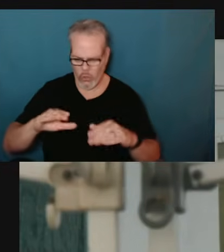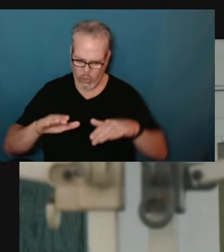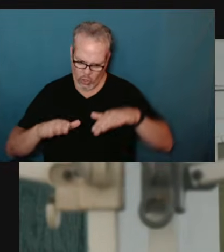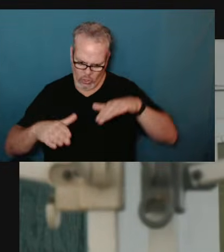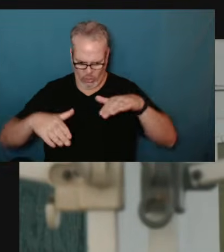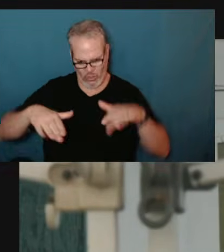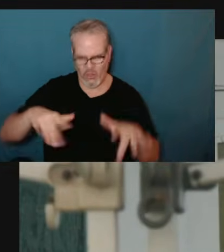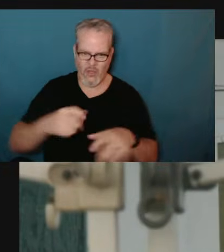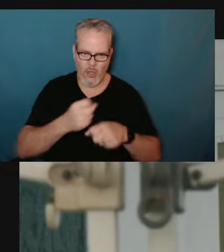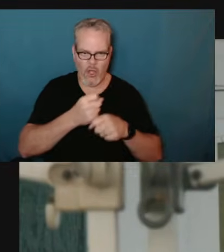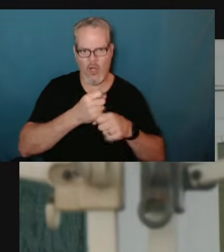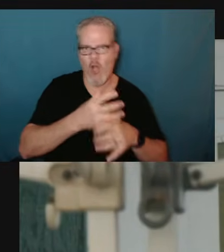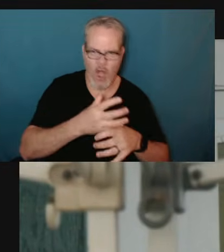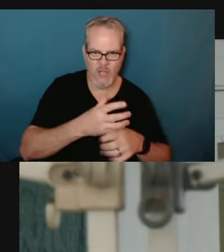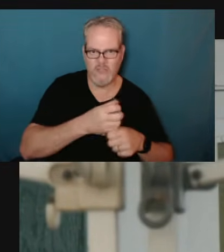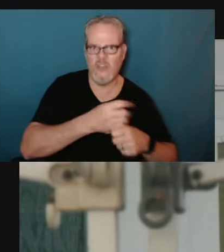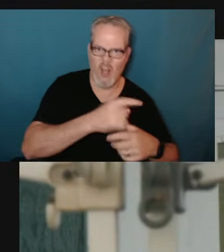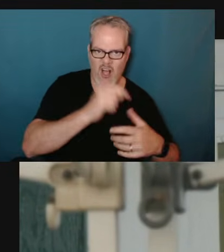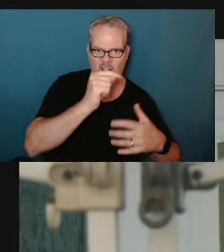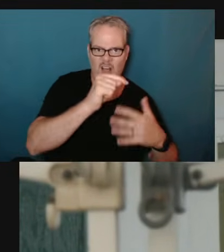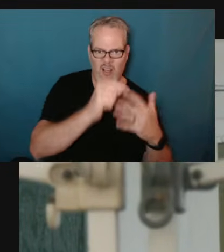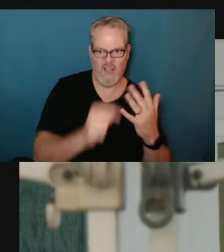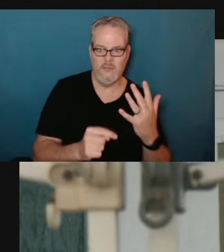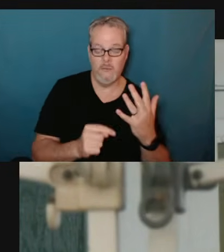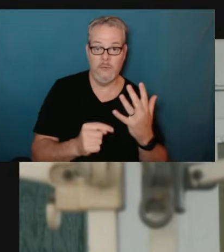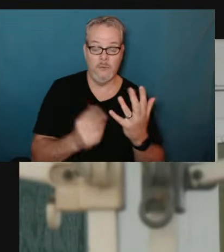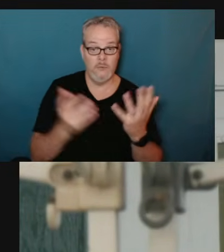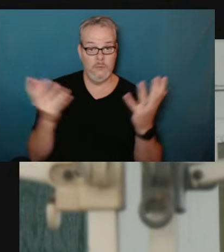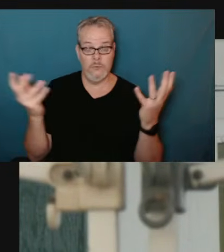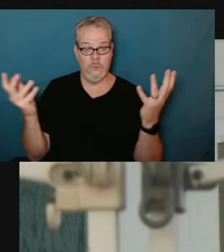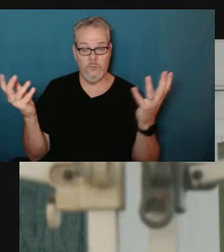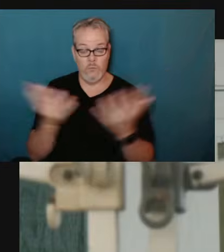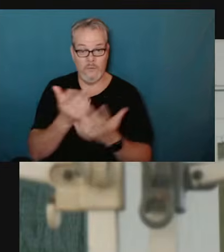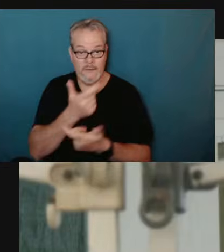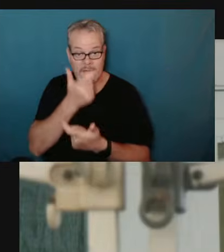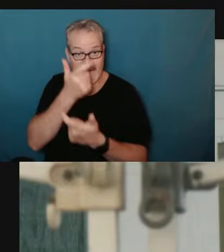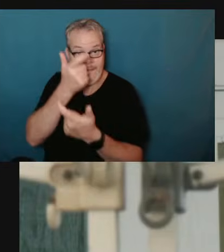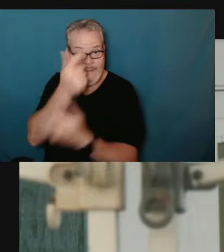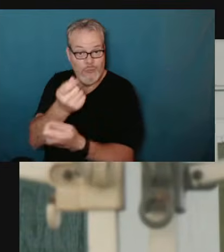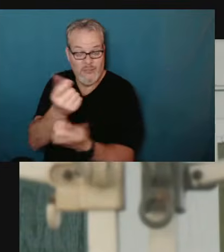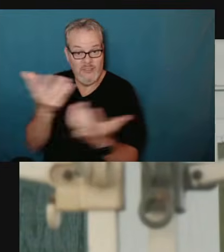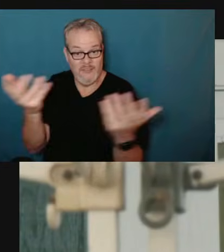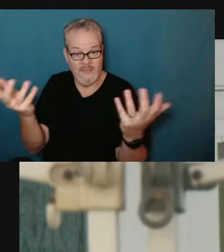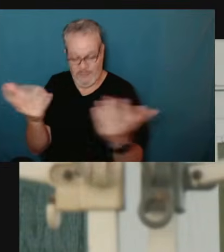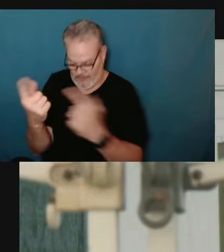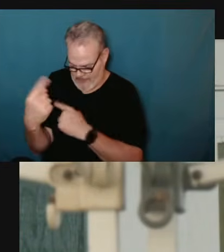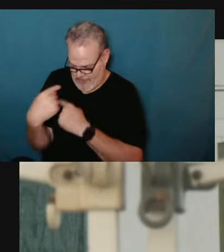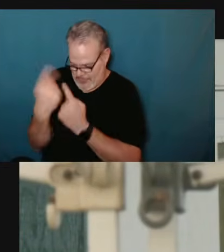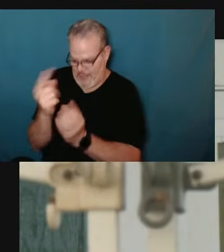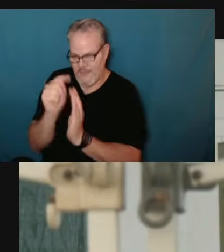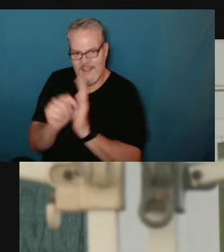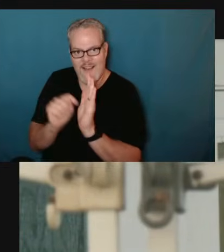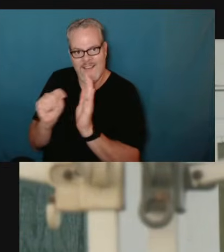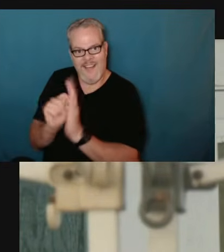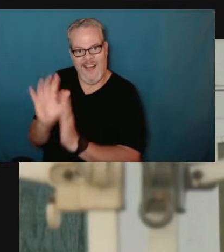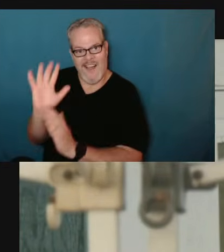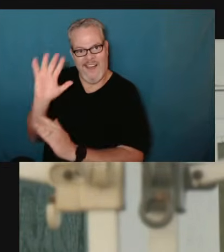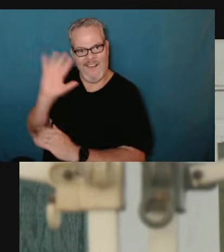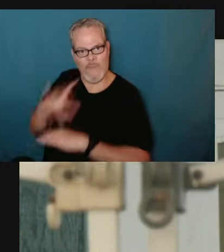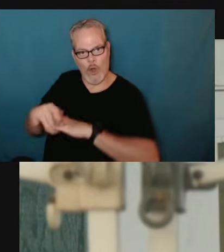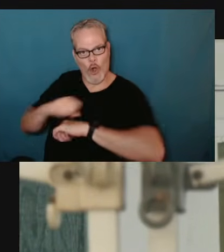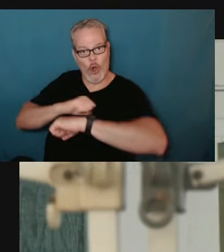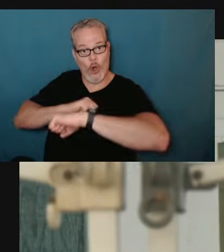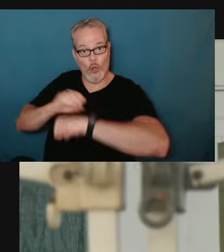leads to another. And so what's interesting is since that time, that earthquake in 2018, we have not had any of those slow slip